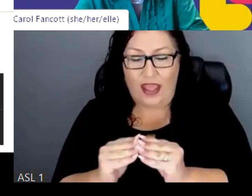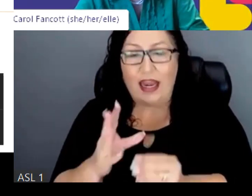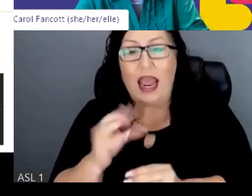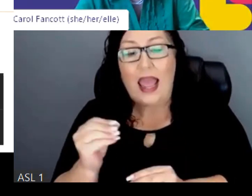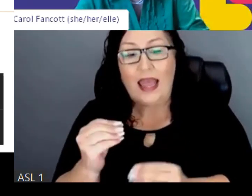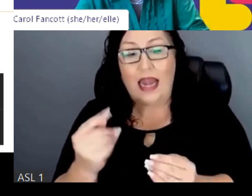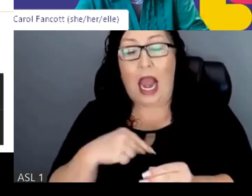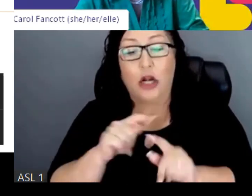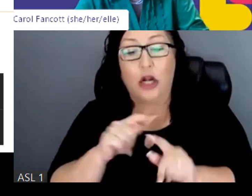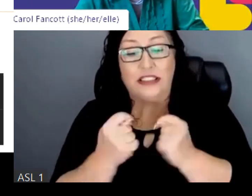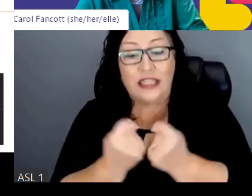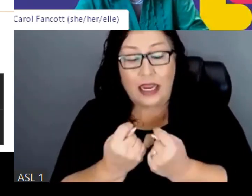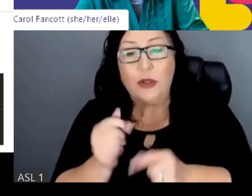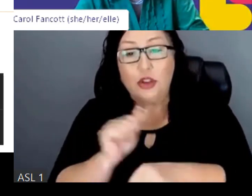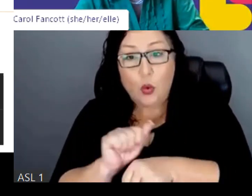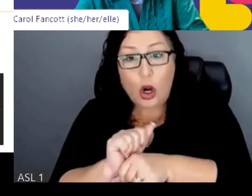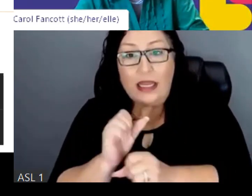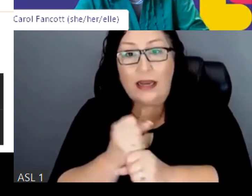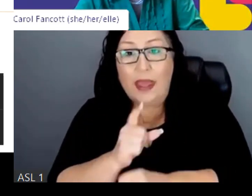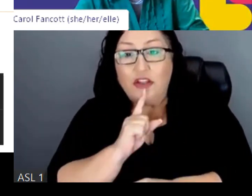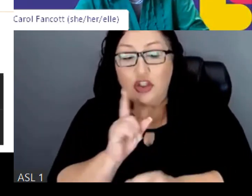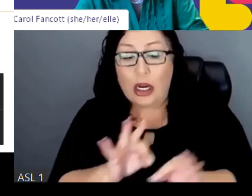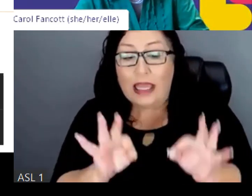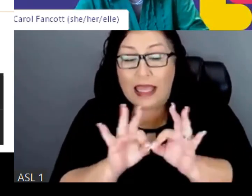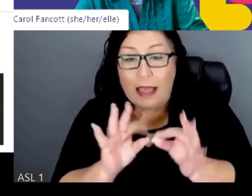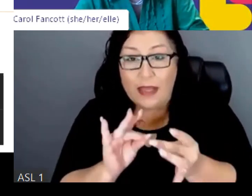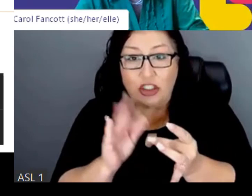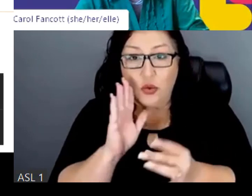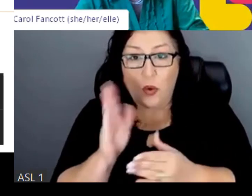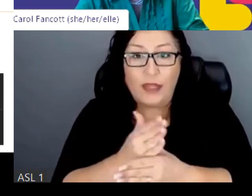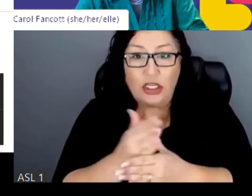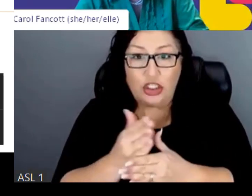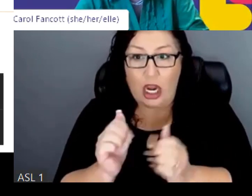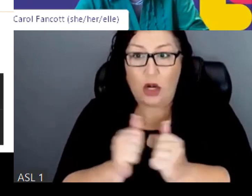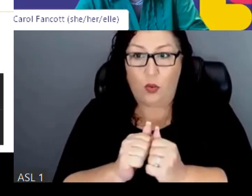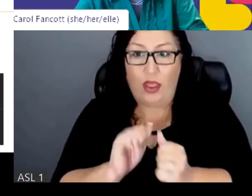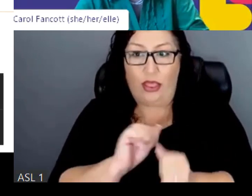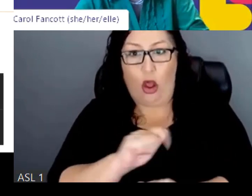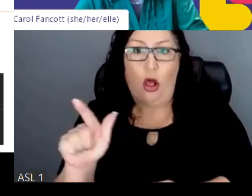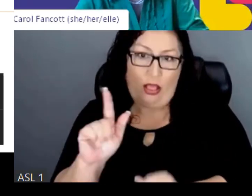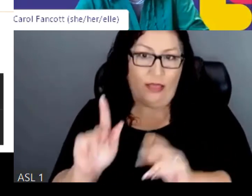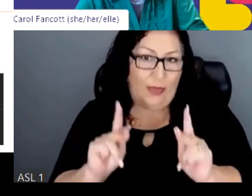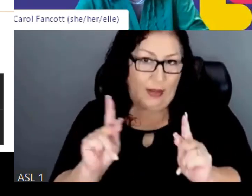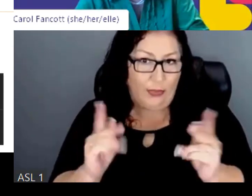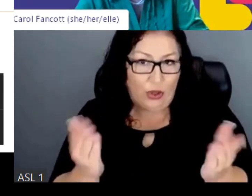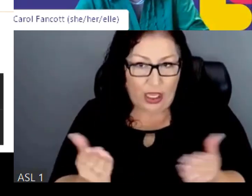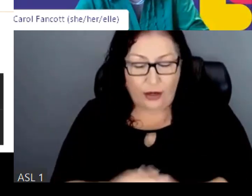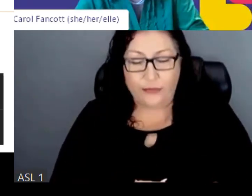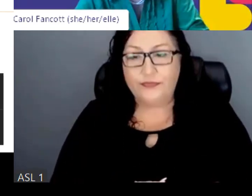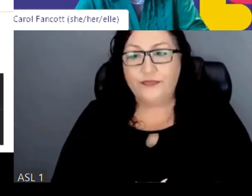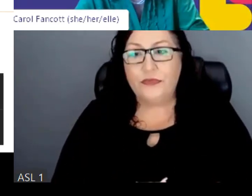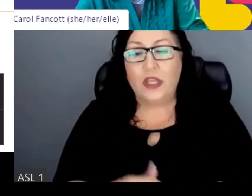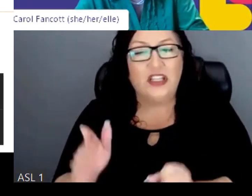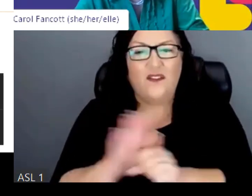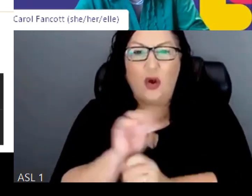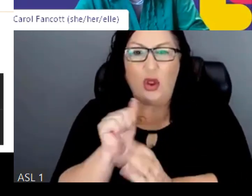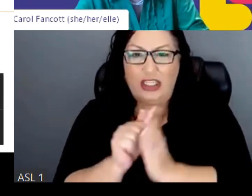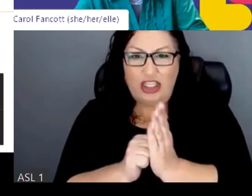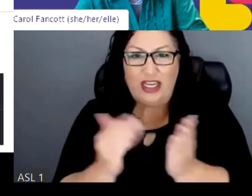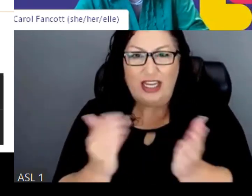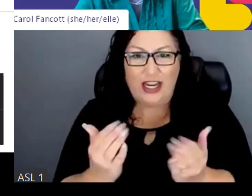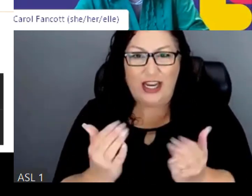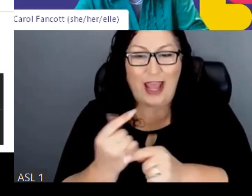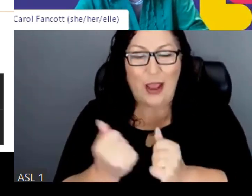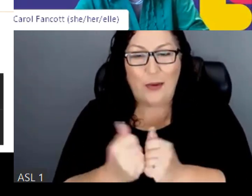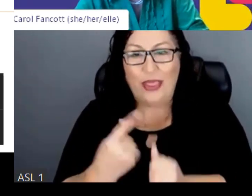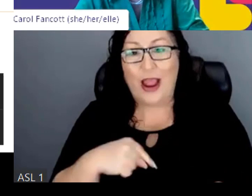our team is working behind the scenes to ensure key messages will be shared with the entire audience. This is a full